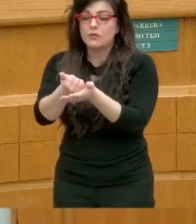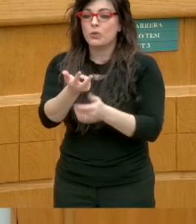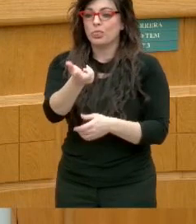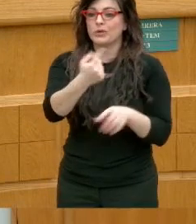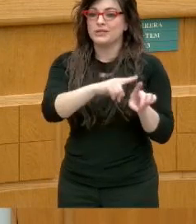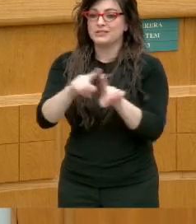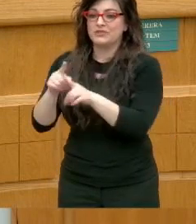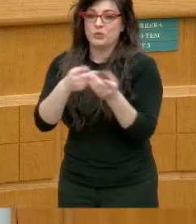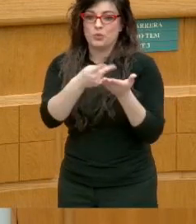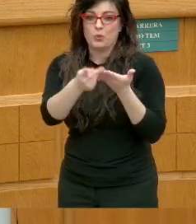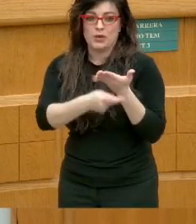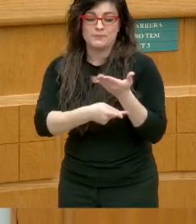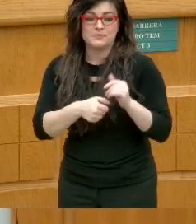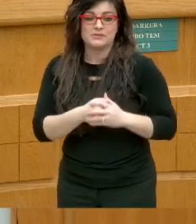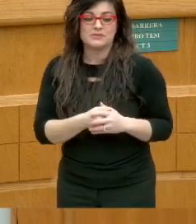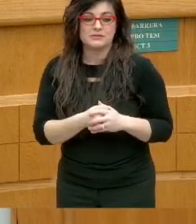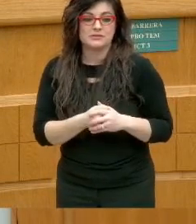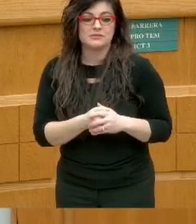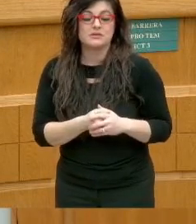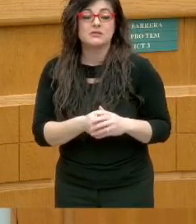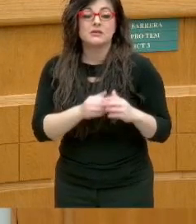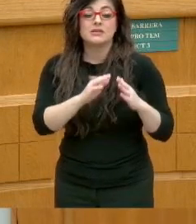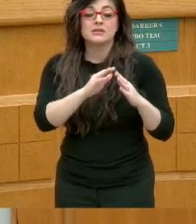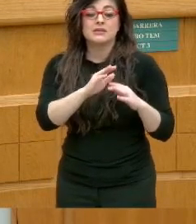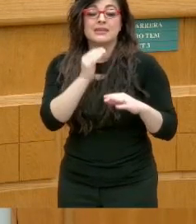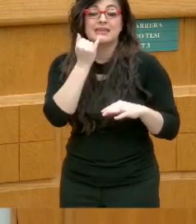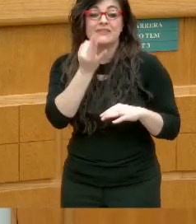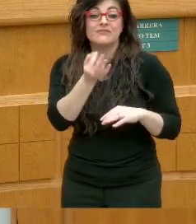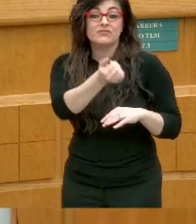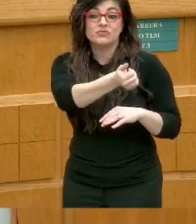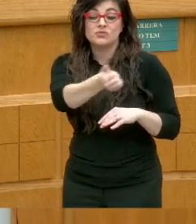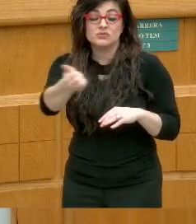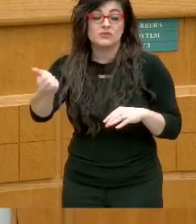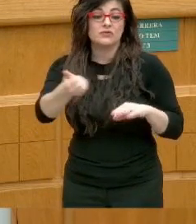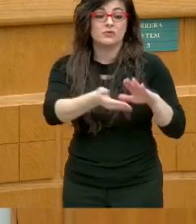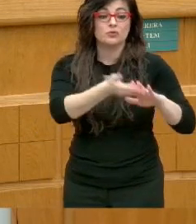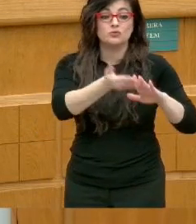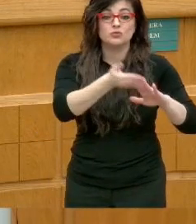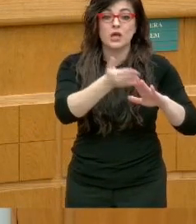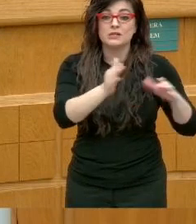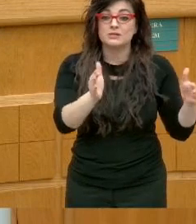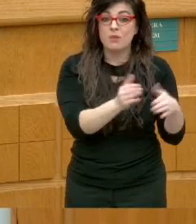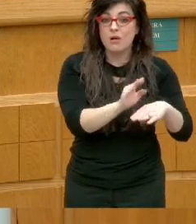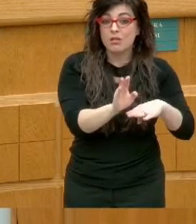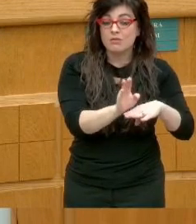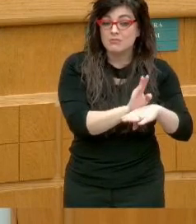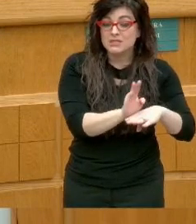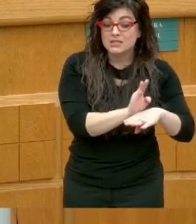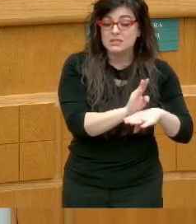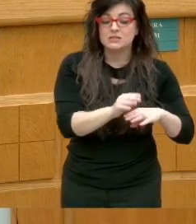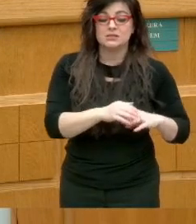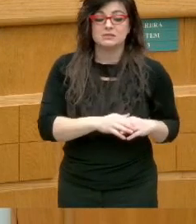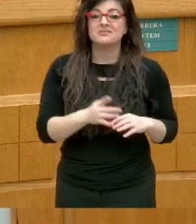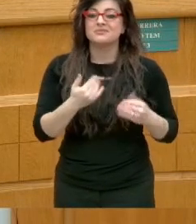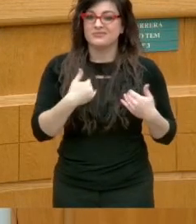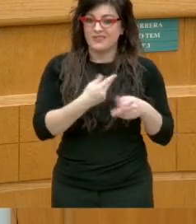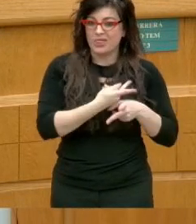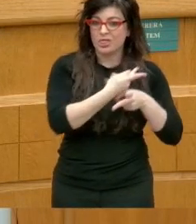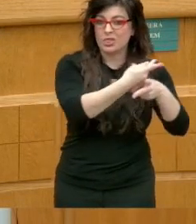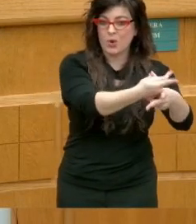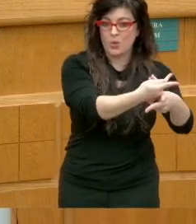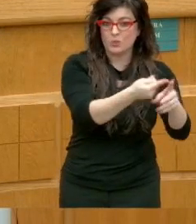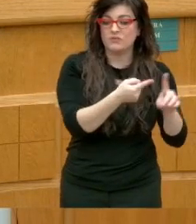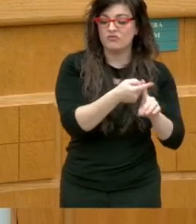City Council approved funding for small business loans. Those are administered by a third party that we have a long